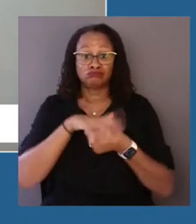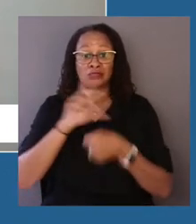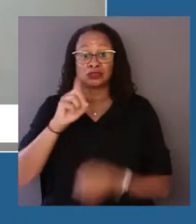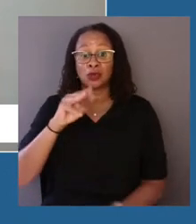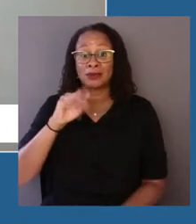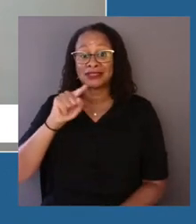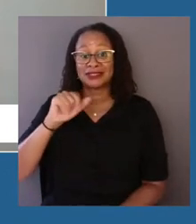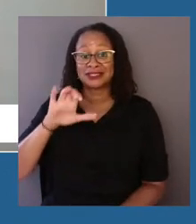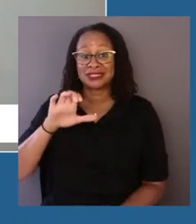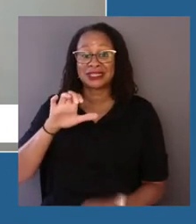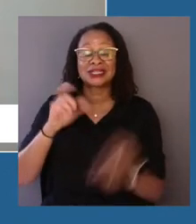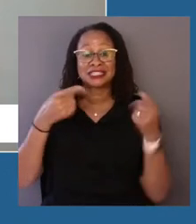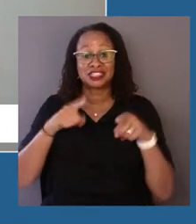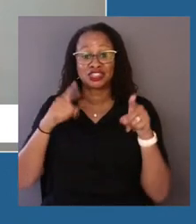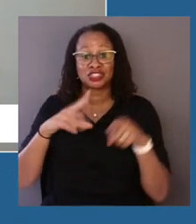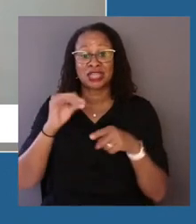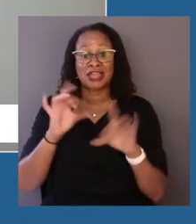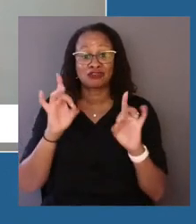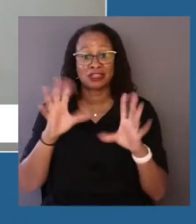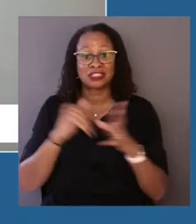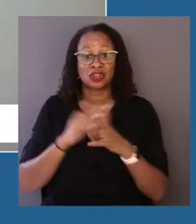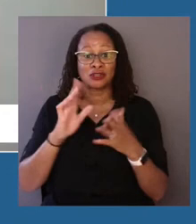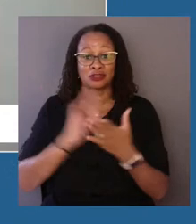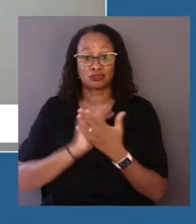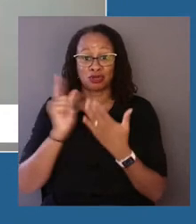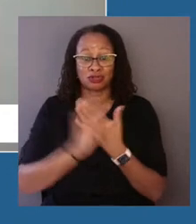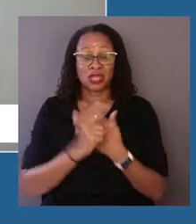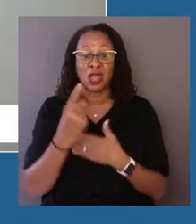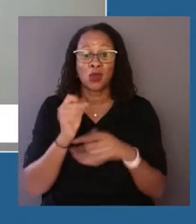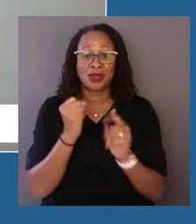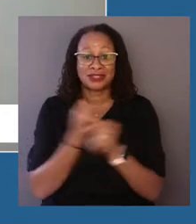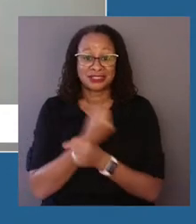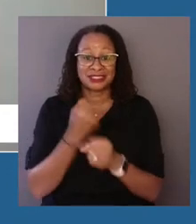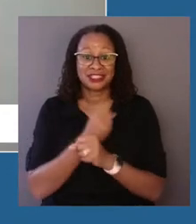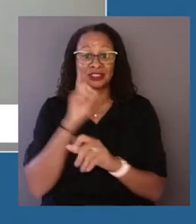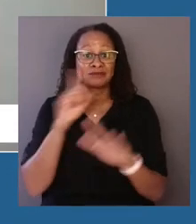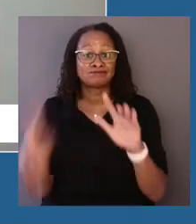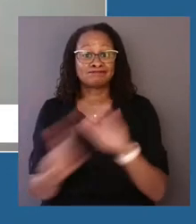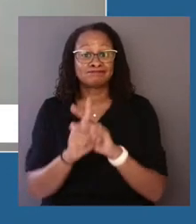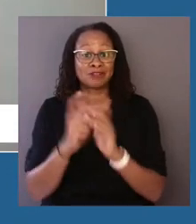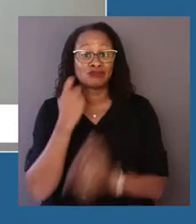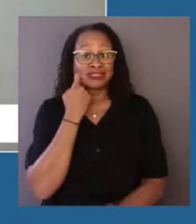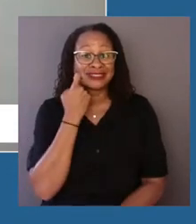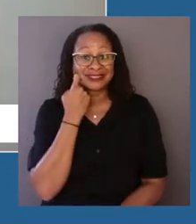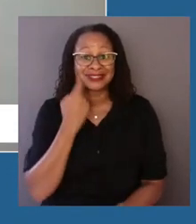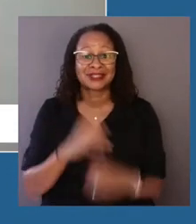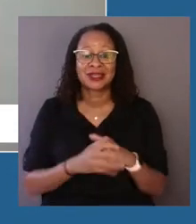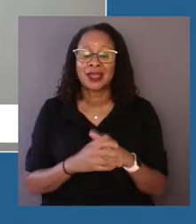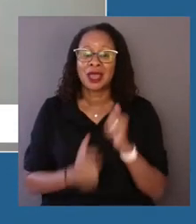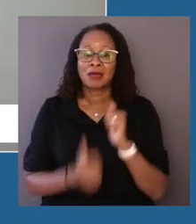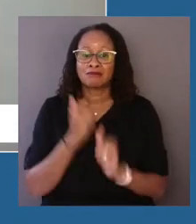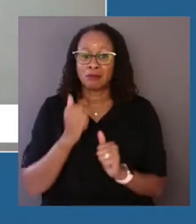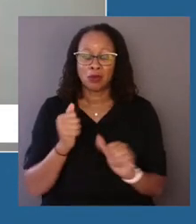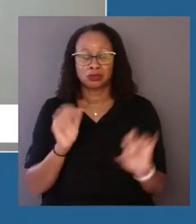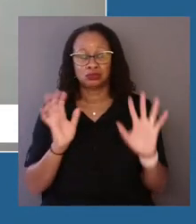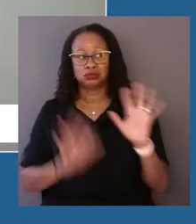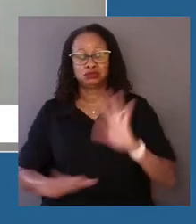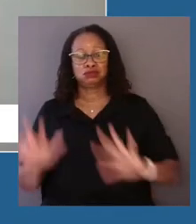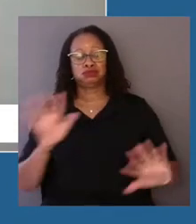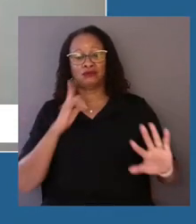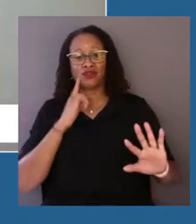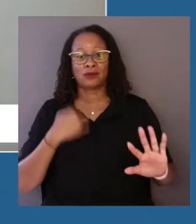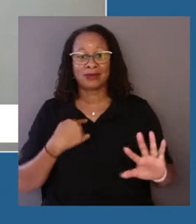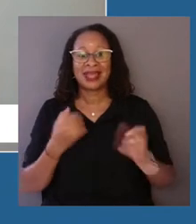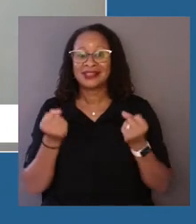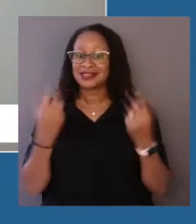this show, but one of the statistics that came out recently that was most staggering to me, and there's a lot of